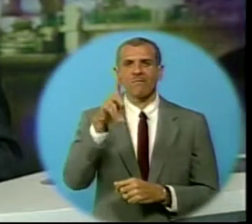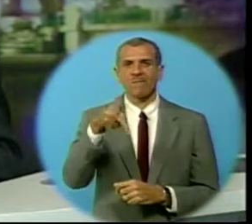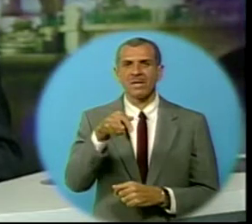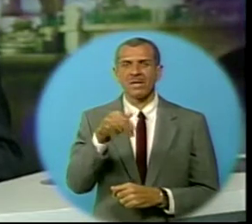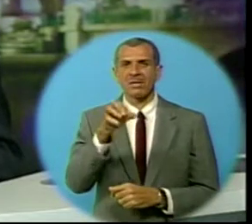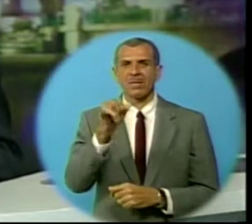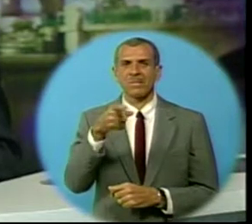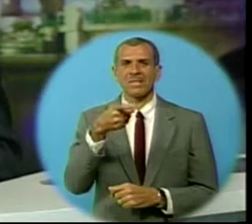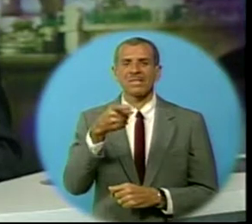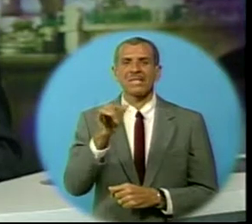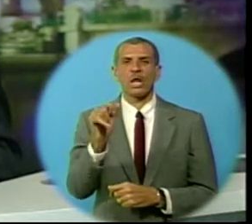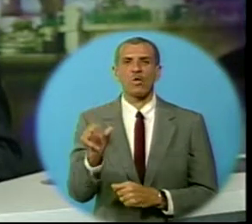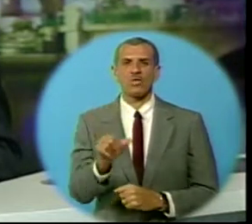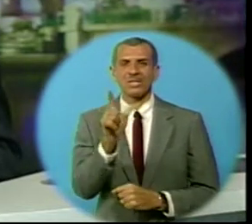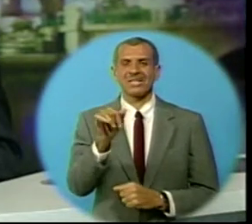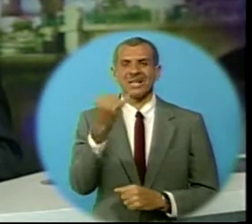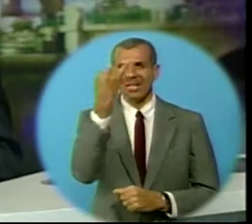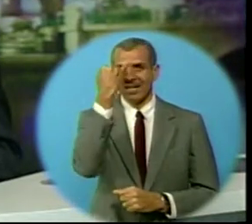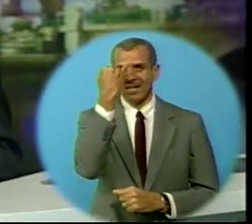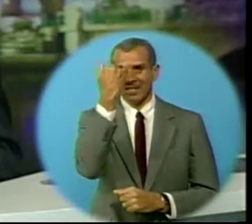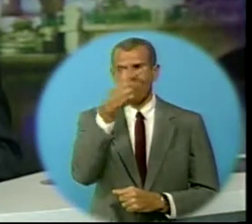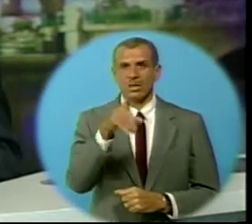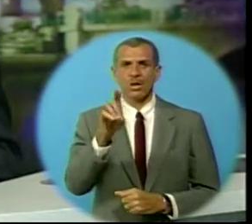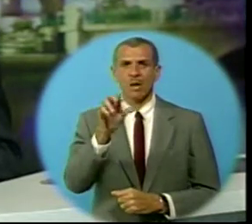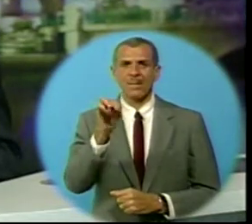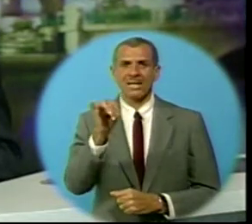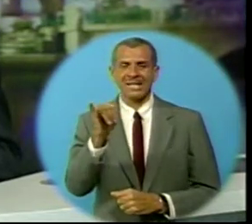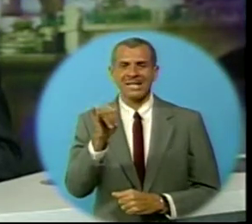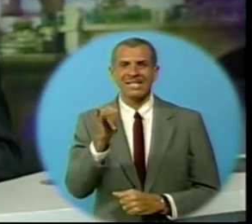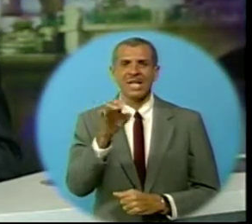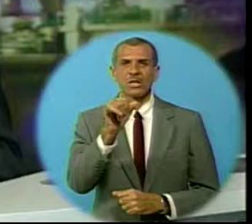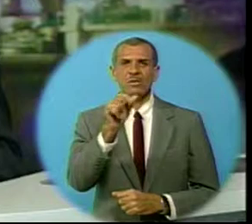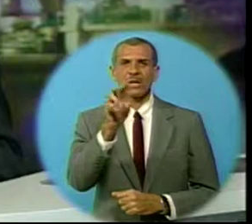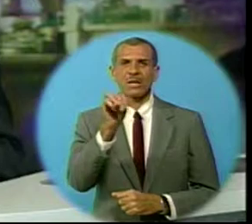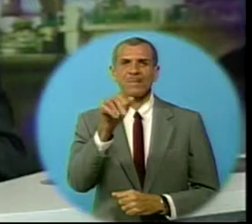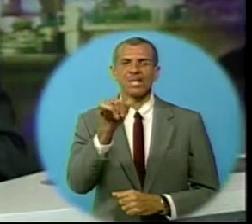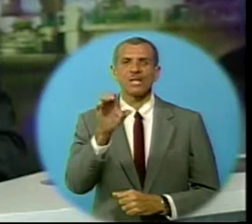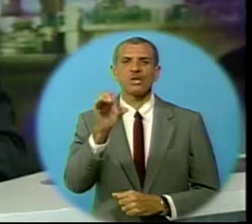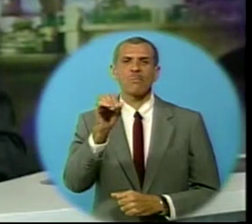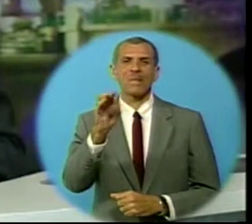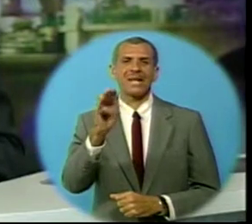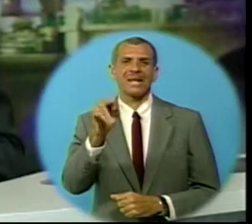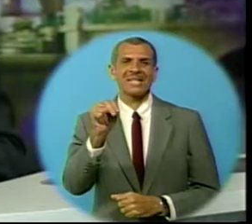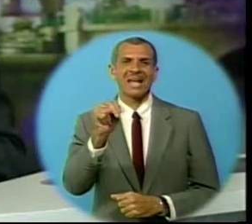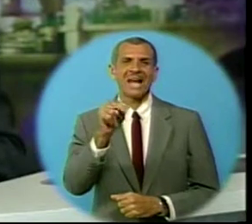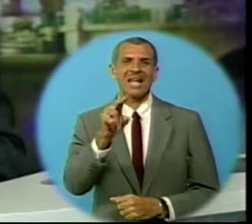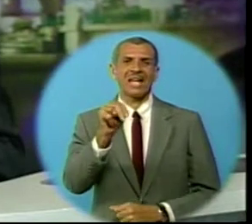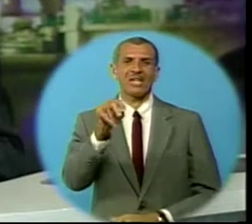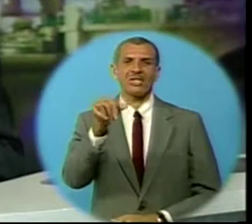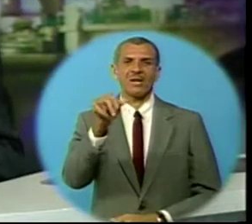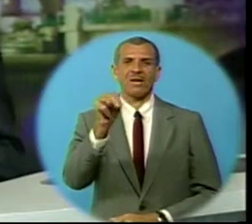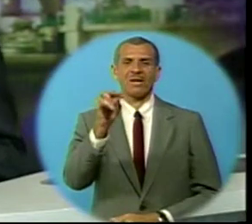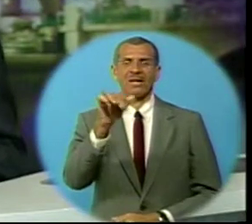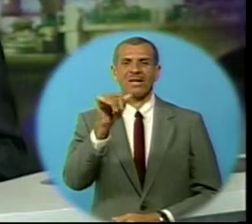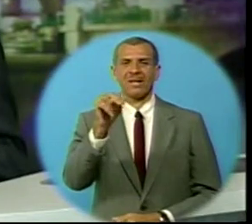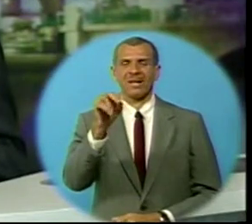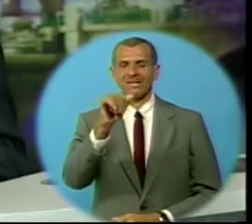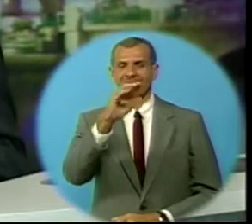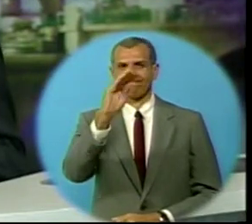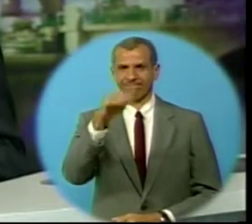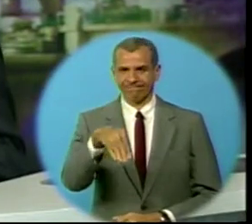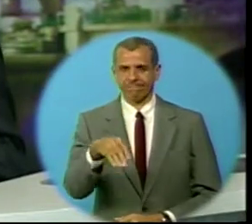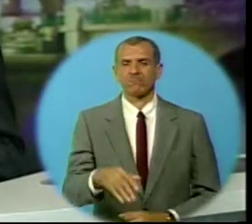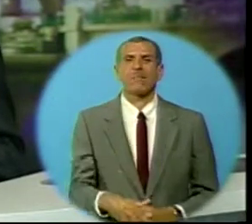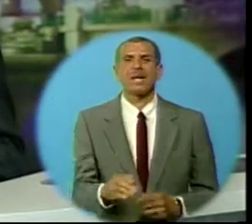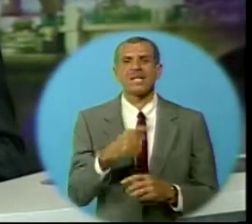Filipinos, St. Lucians, Indians, Dominicans, Surinamese, Cubans, and Nigerians. The security minister said